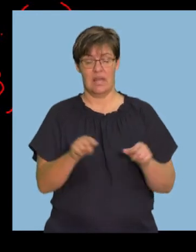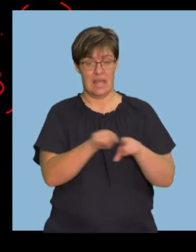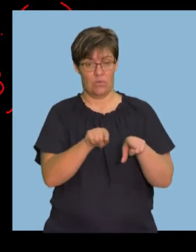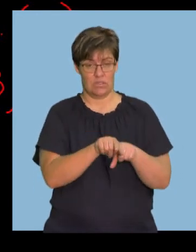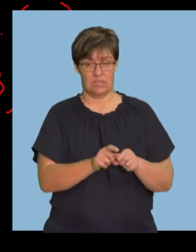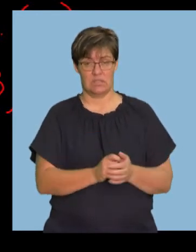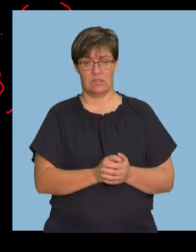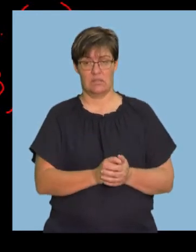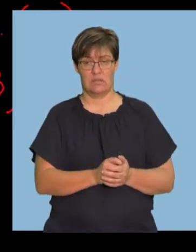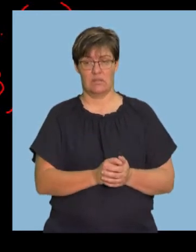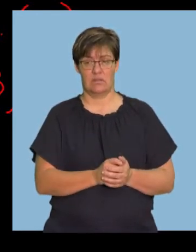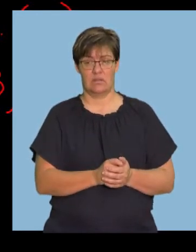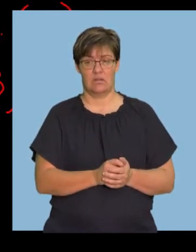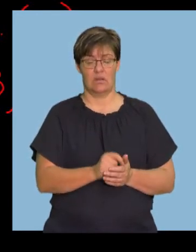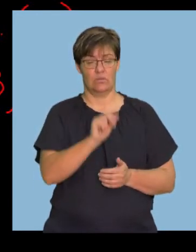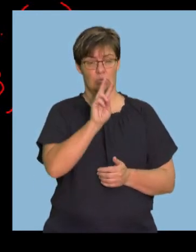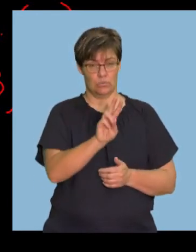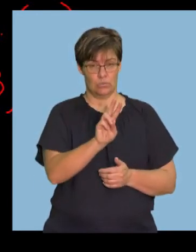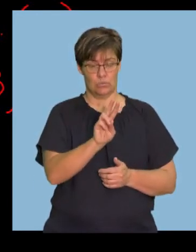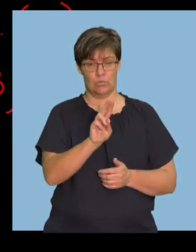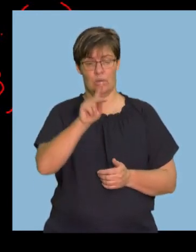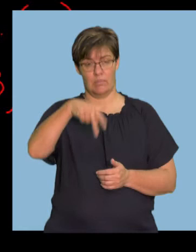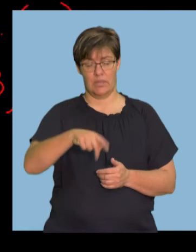okay, P2 is actually equals to